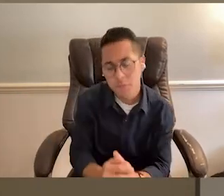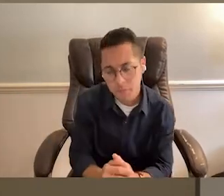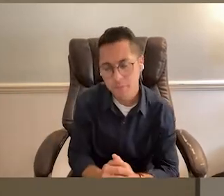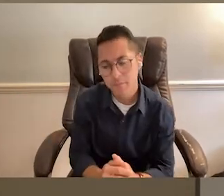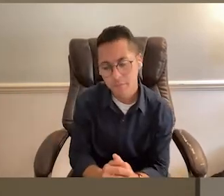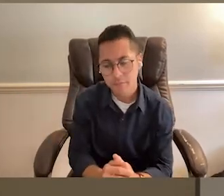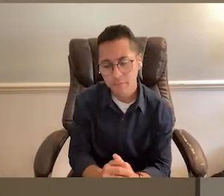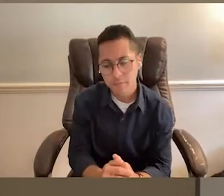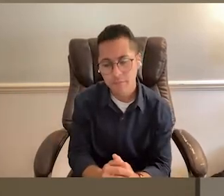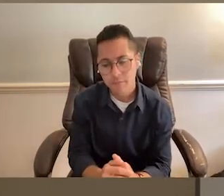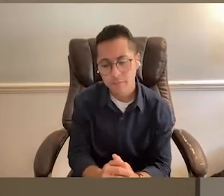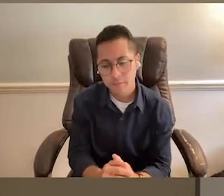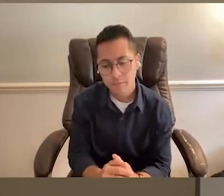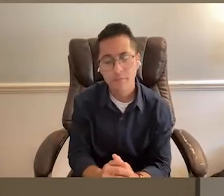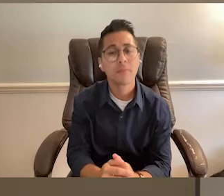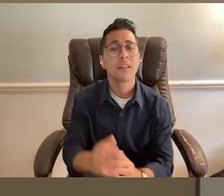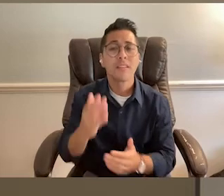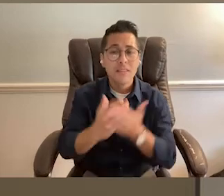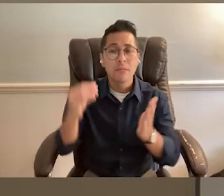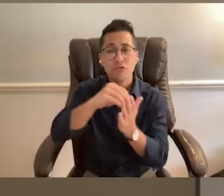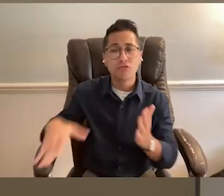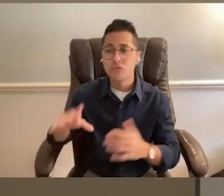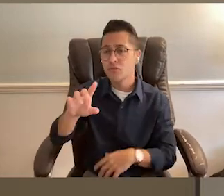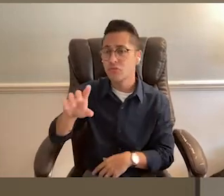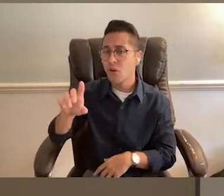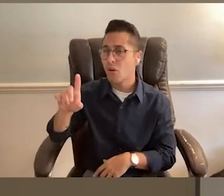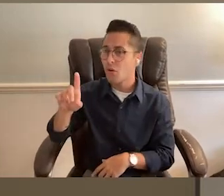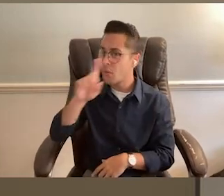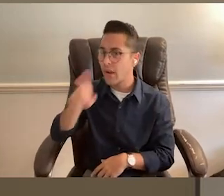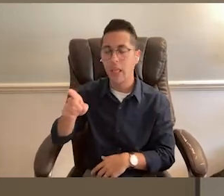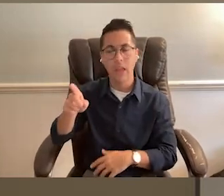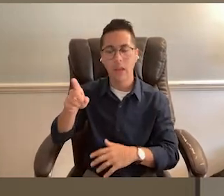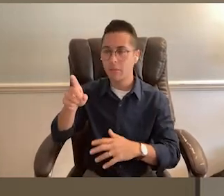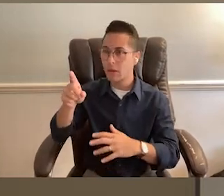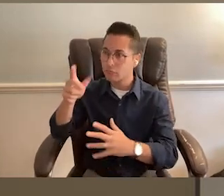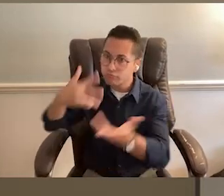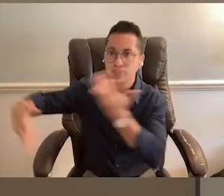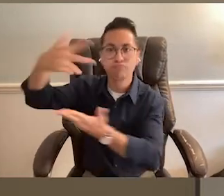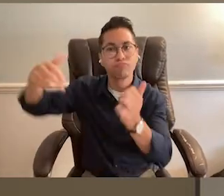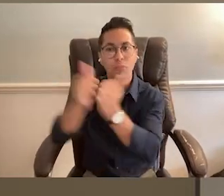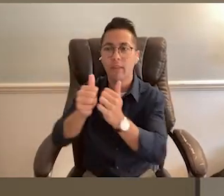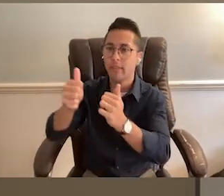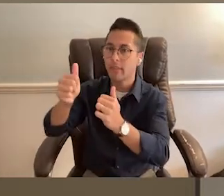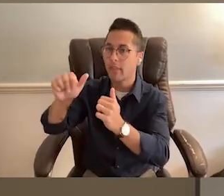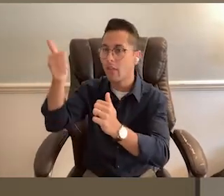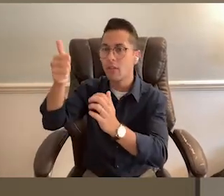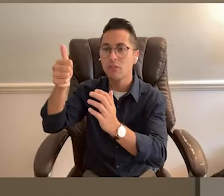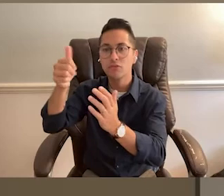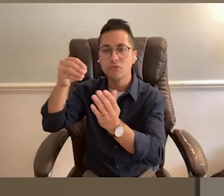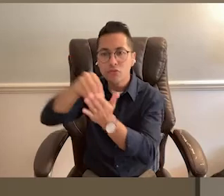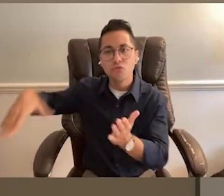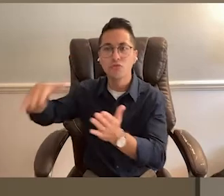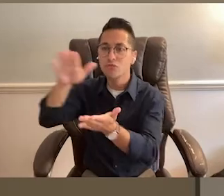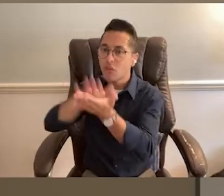So this is kind of what we believe at OCT. So we see OCT students as adults, and we respect them as adults. All of our students are 18